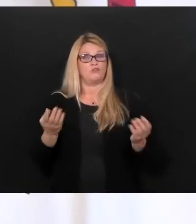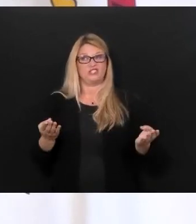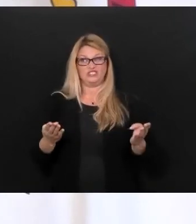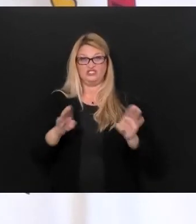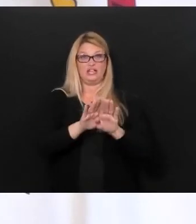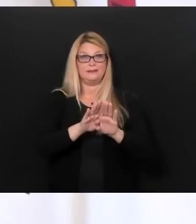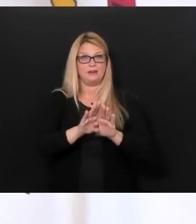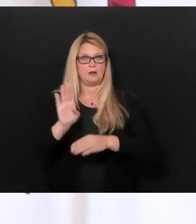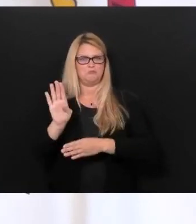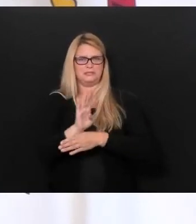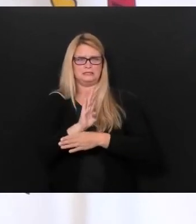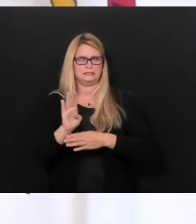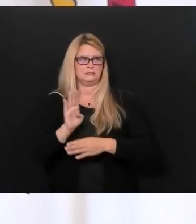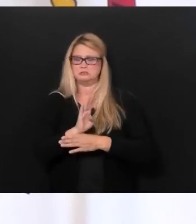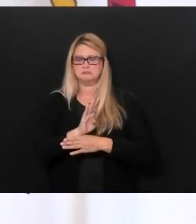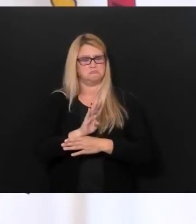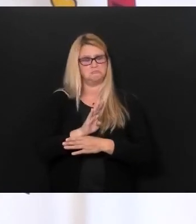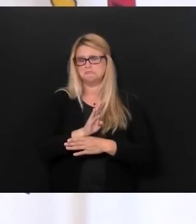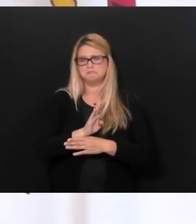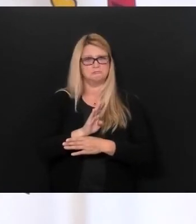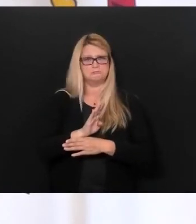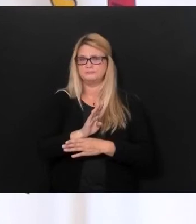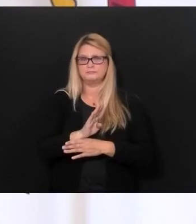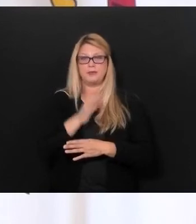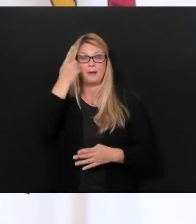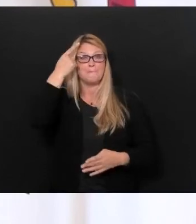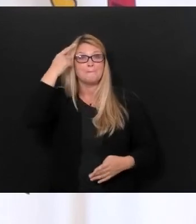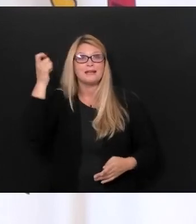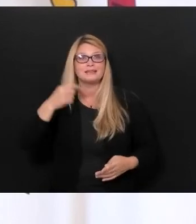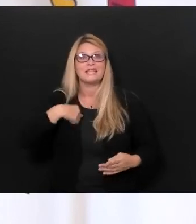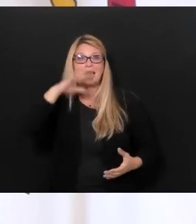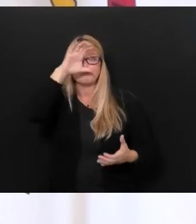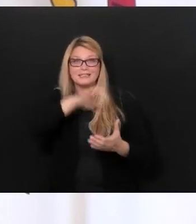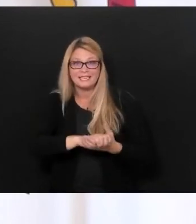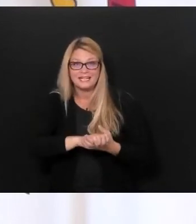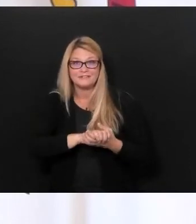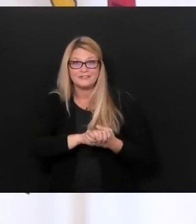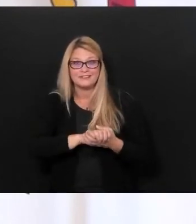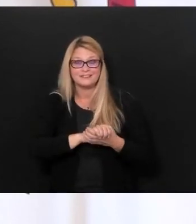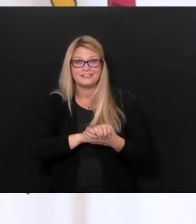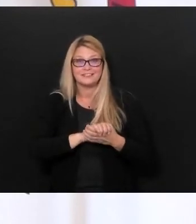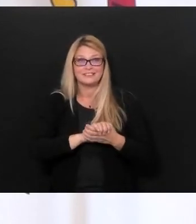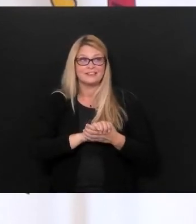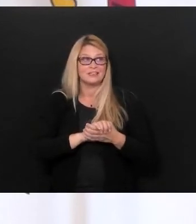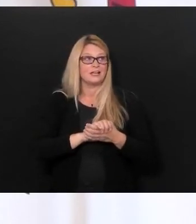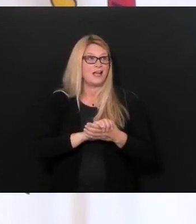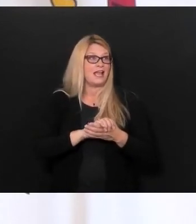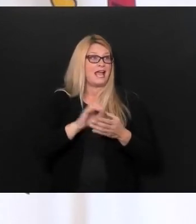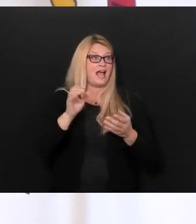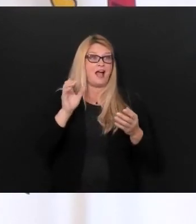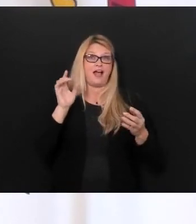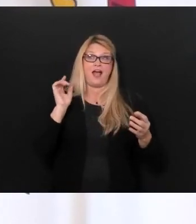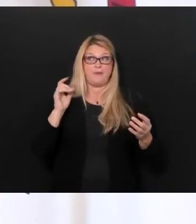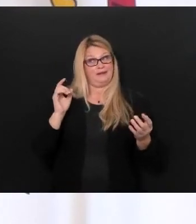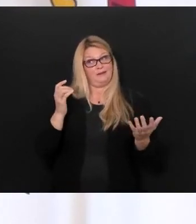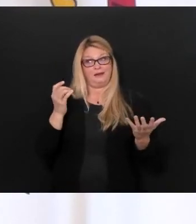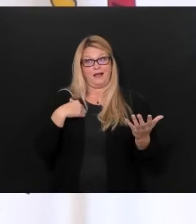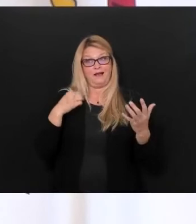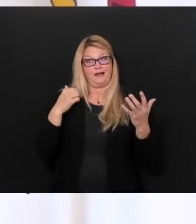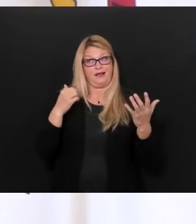businesses, because I truly in my heart believe, other than a wholesale shutdown,